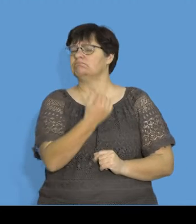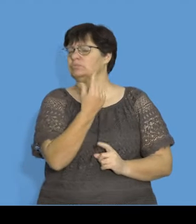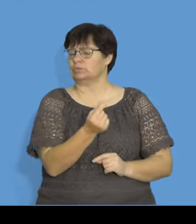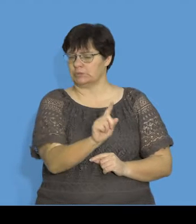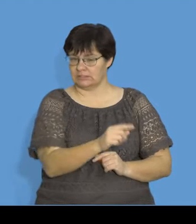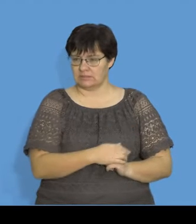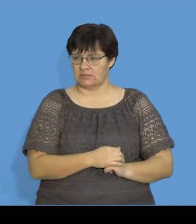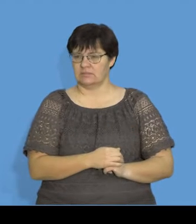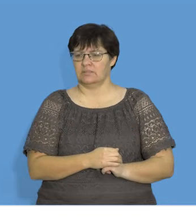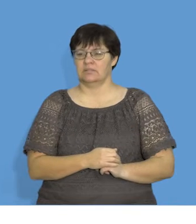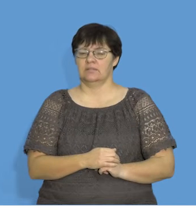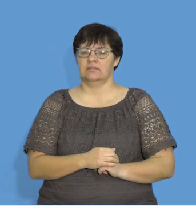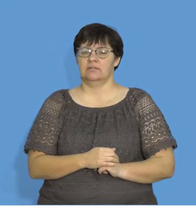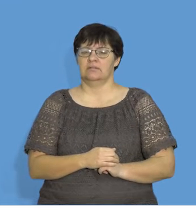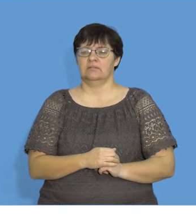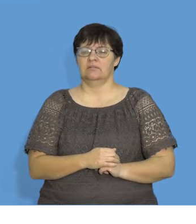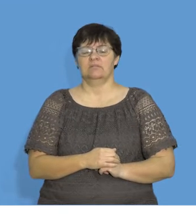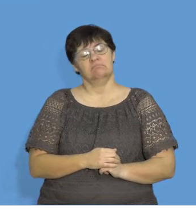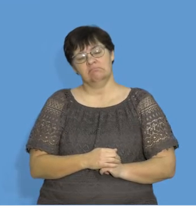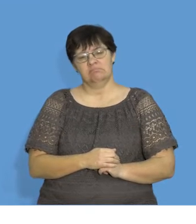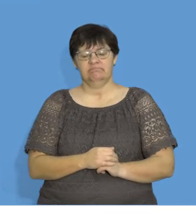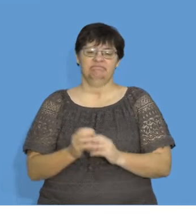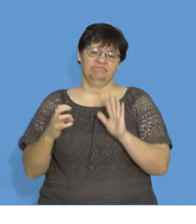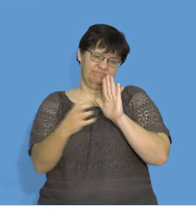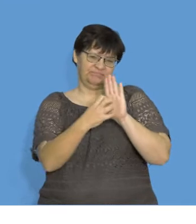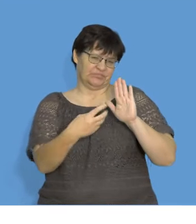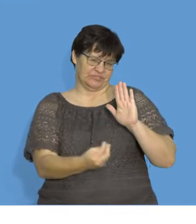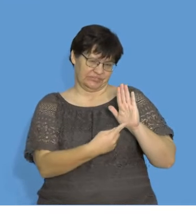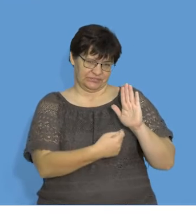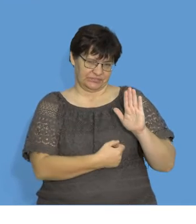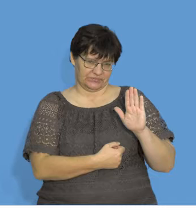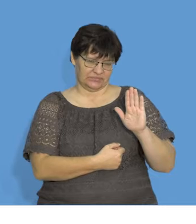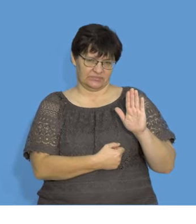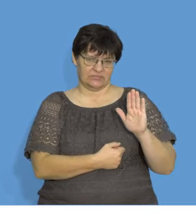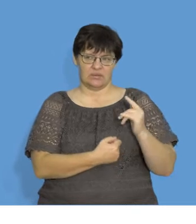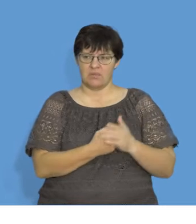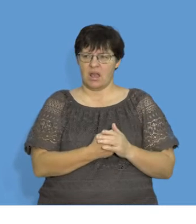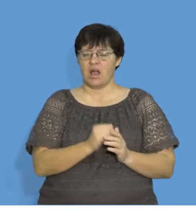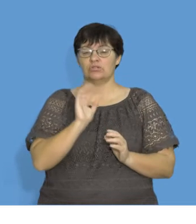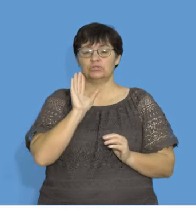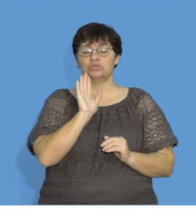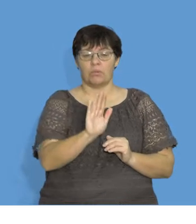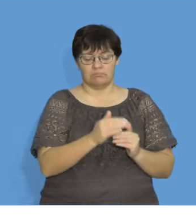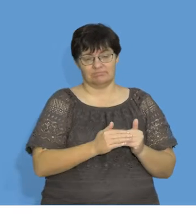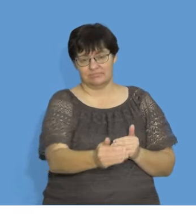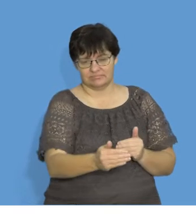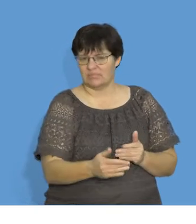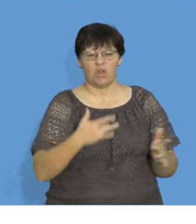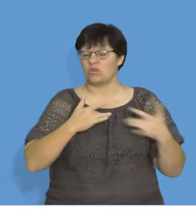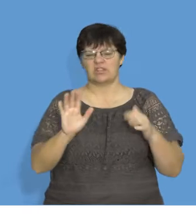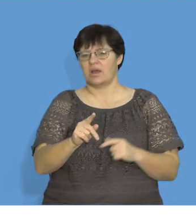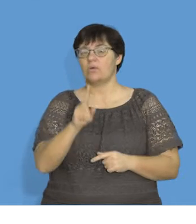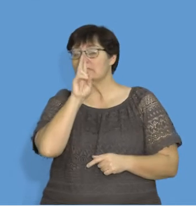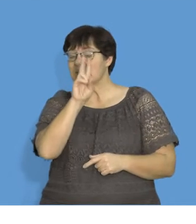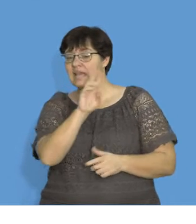do is I've got a little animation. All right, it's all about stopping distance, but we're not worried about this. I just want you to see